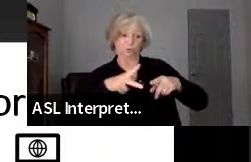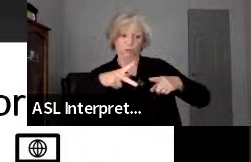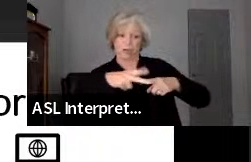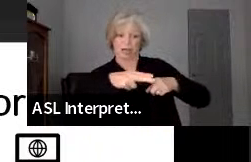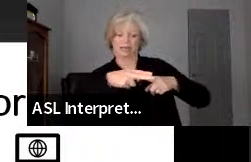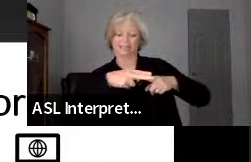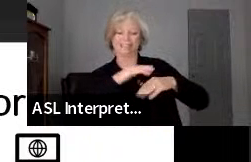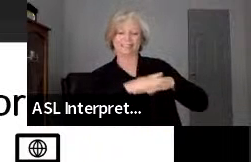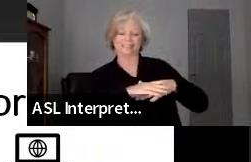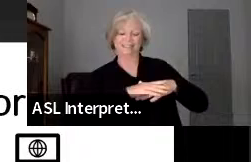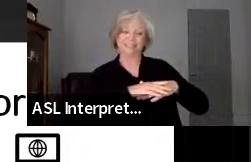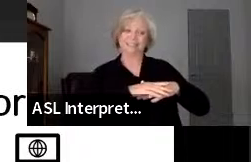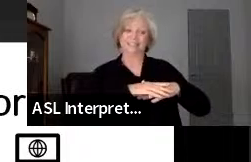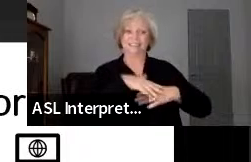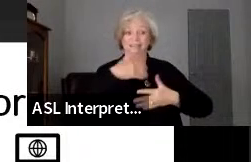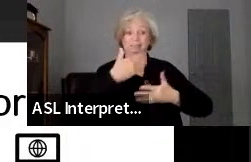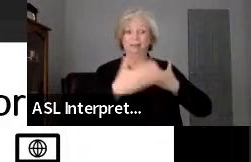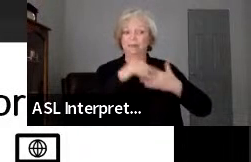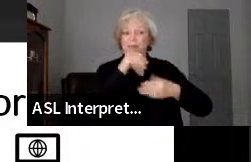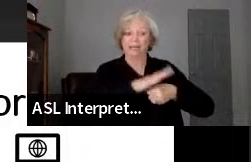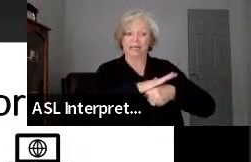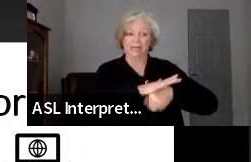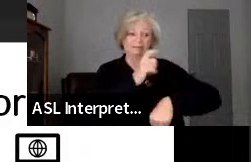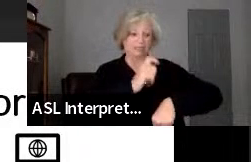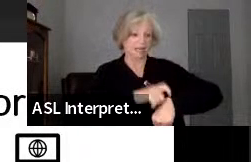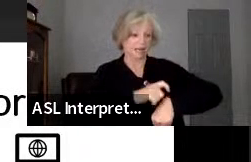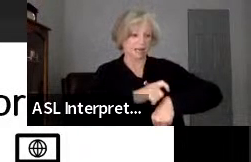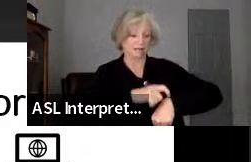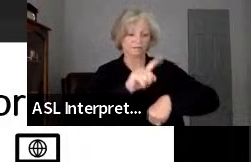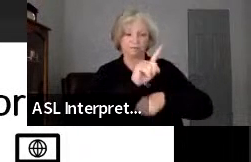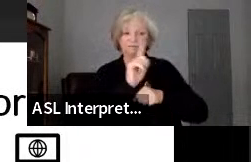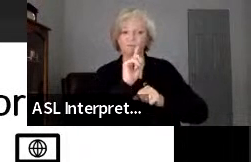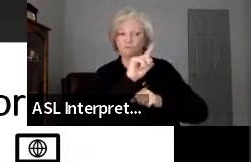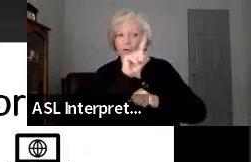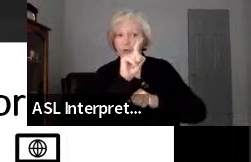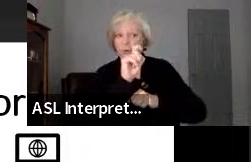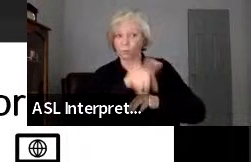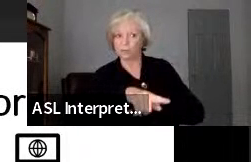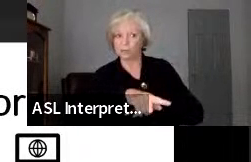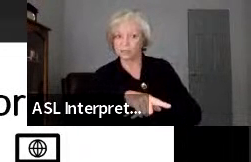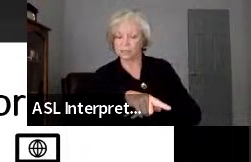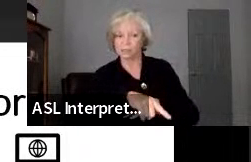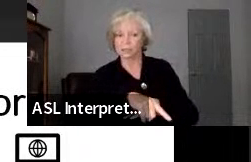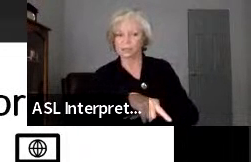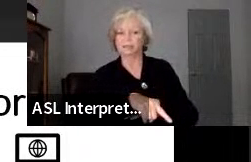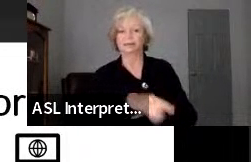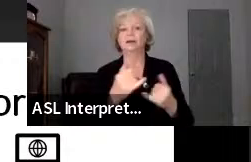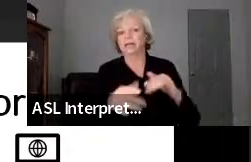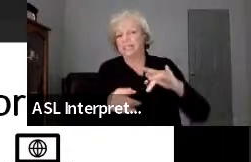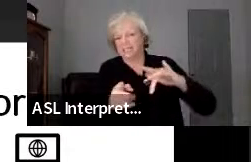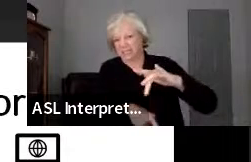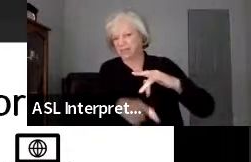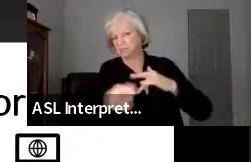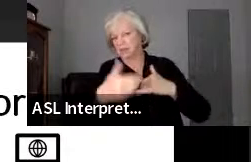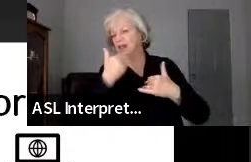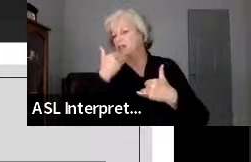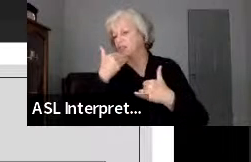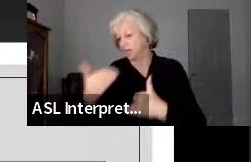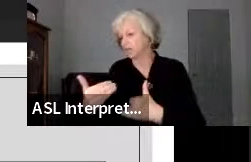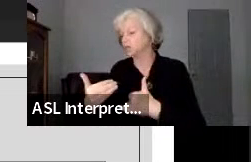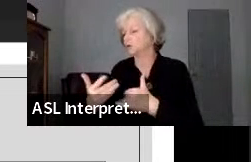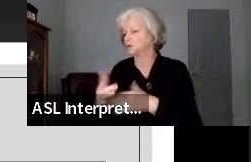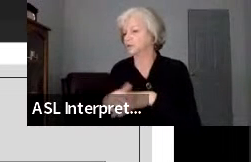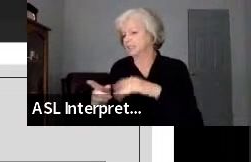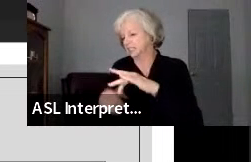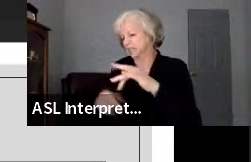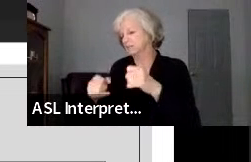time for questions. So I don't know if there's a way to accelerate some of this so you can get feedback that you may want. Skip this one. Thanks, Greg. I appreciate that. Go ahead and skip